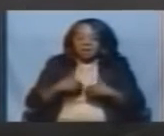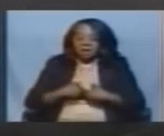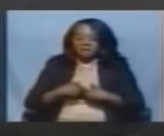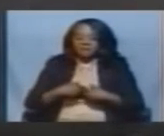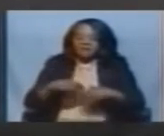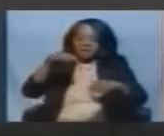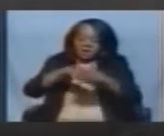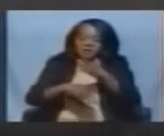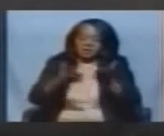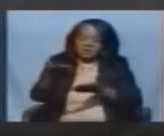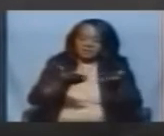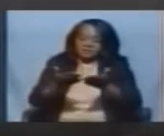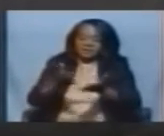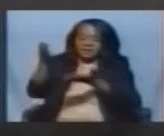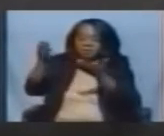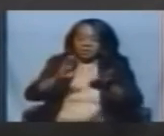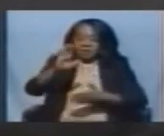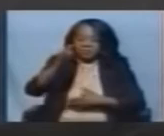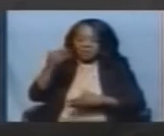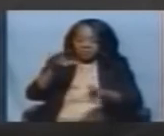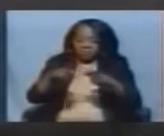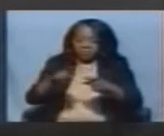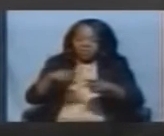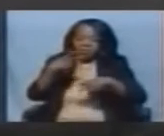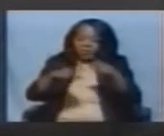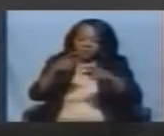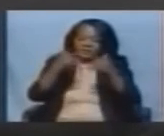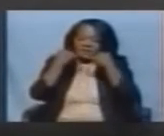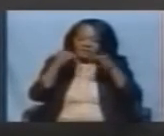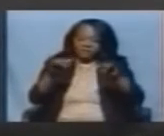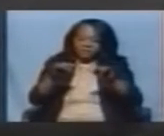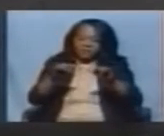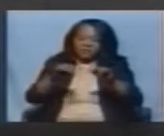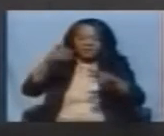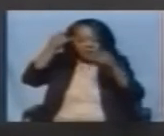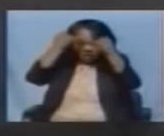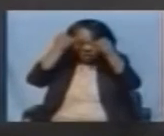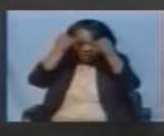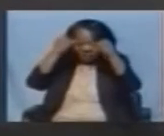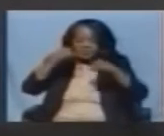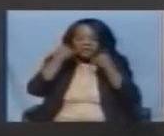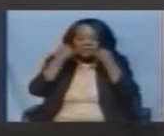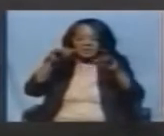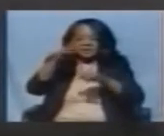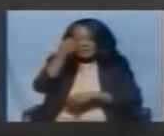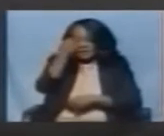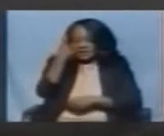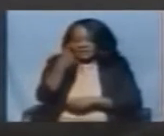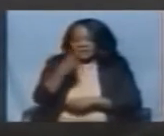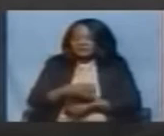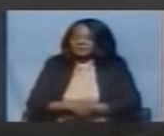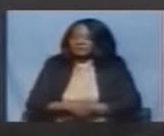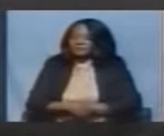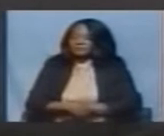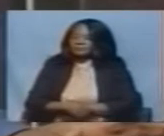in service, bring these people back there, tell them about the process, and let them begin to understand what they need to do in that particular process. You have a code of ethics